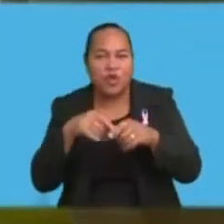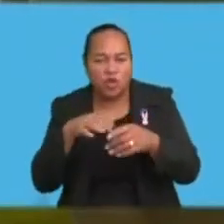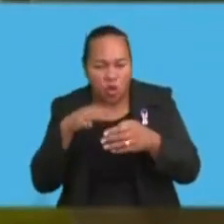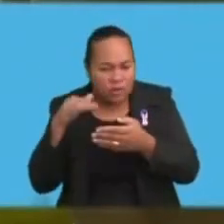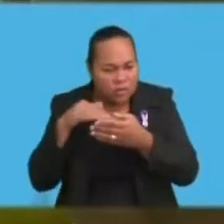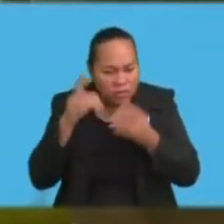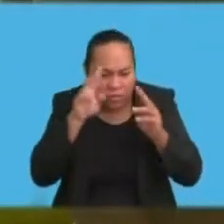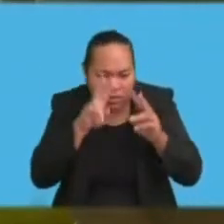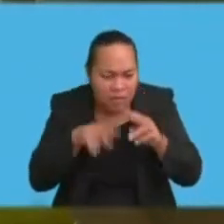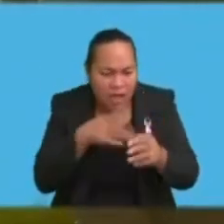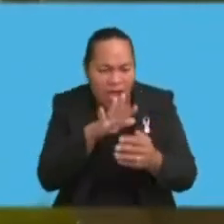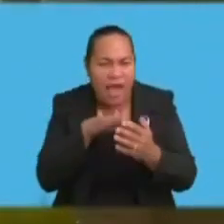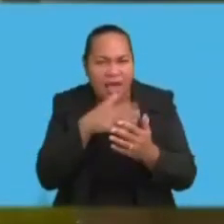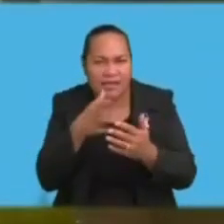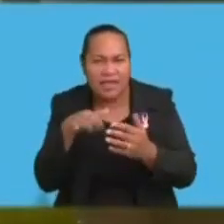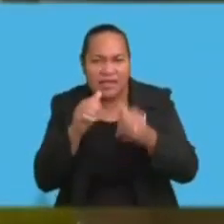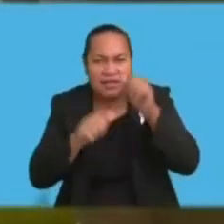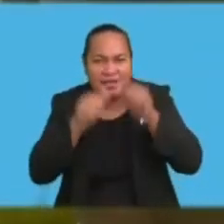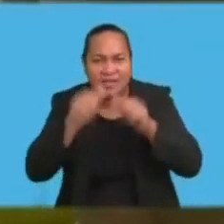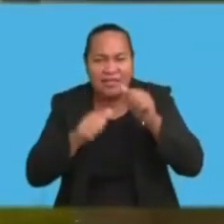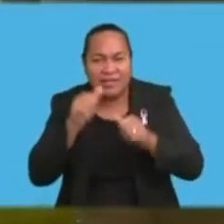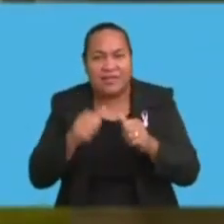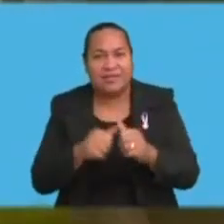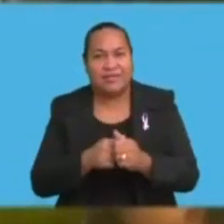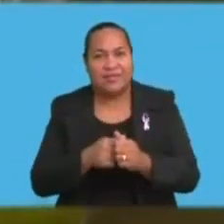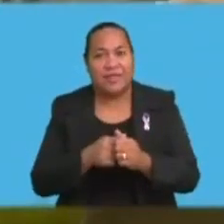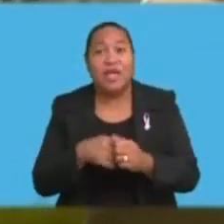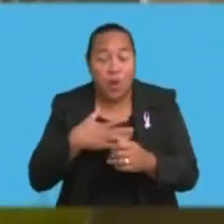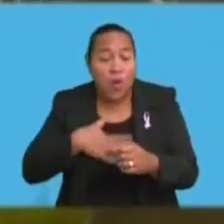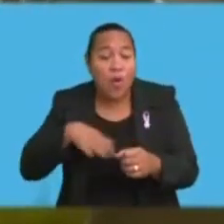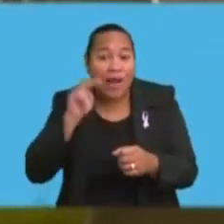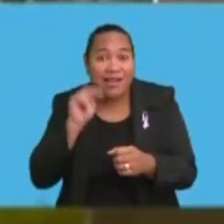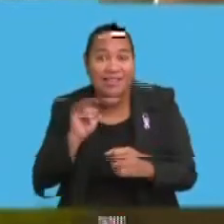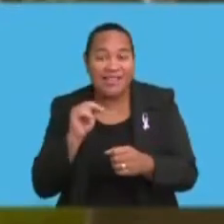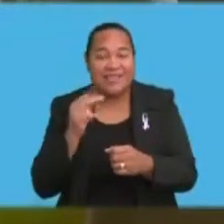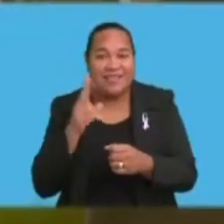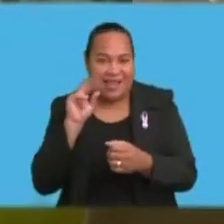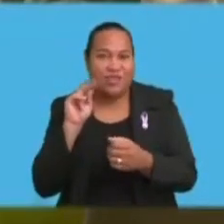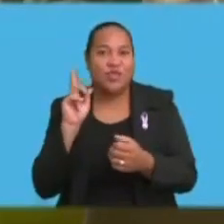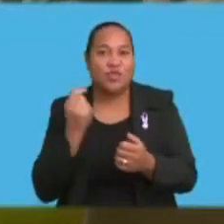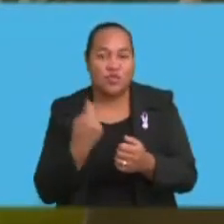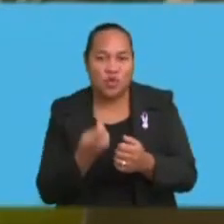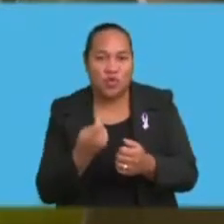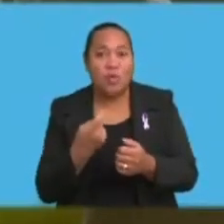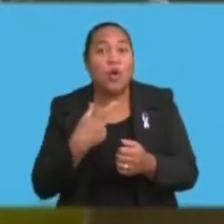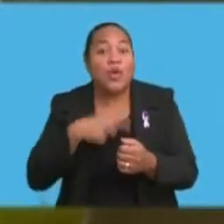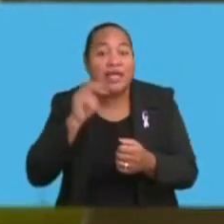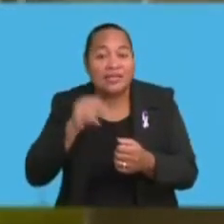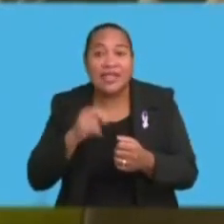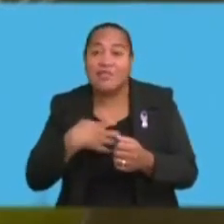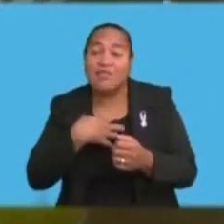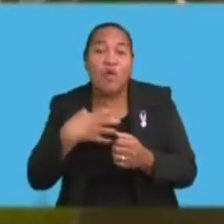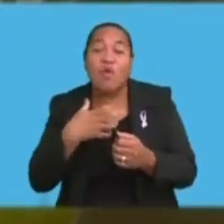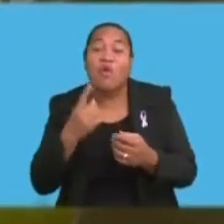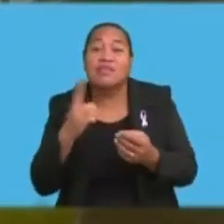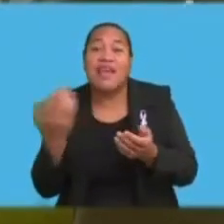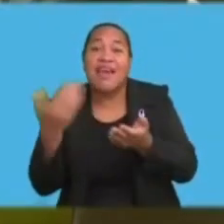gap analysis, and then of course we want it done soon because we'll factor any additional requirements that require any